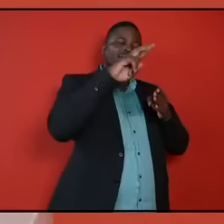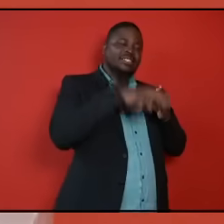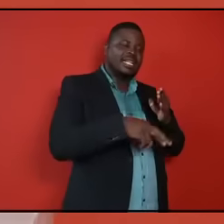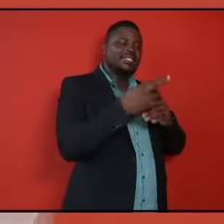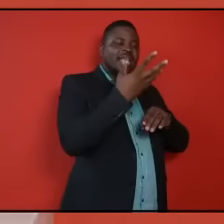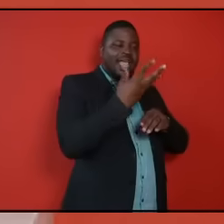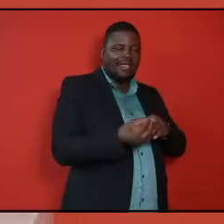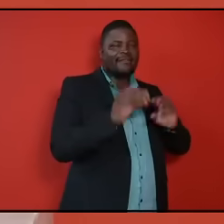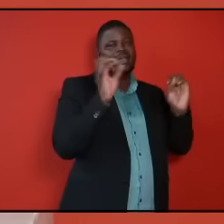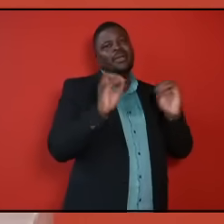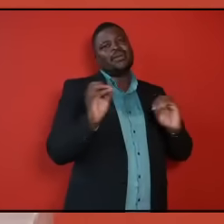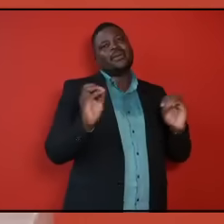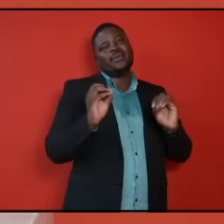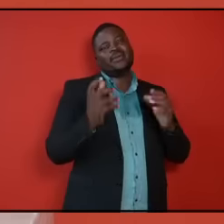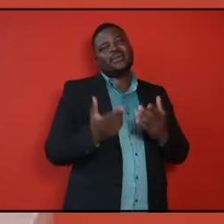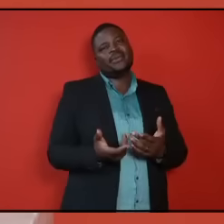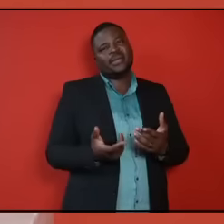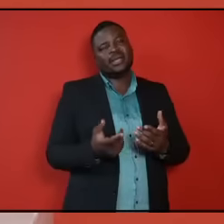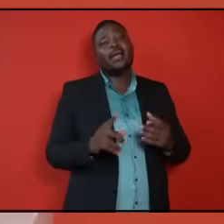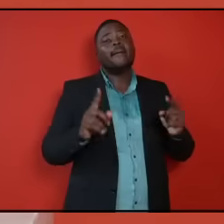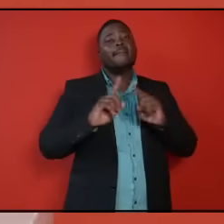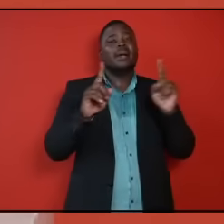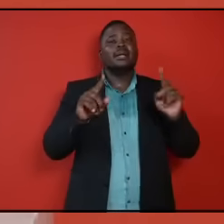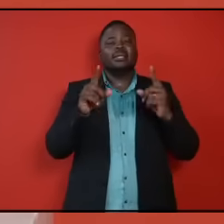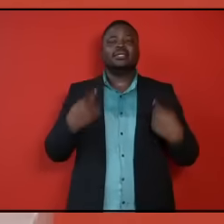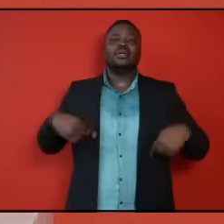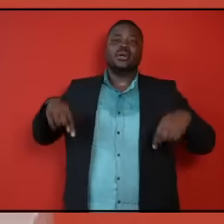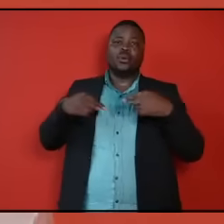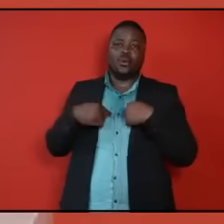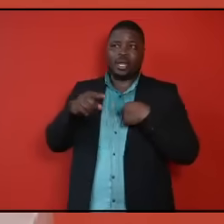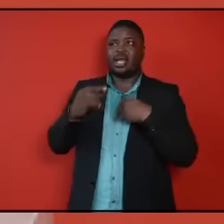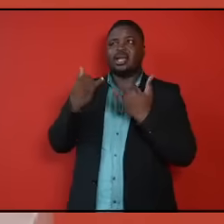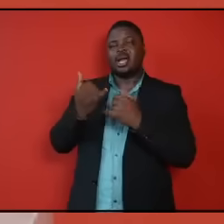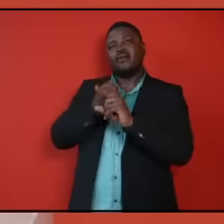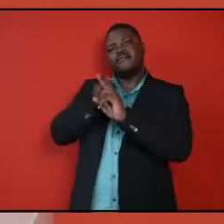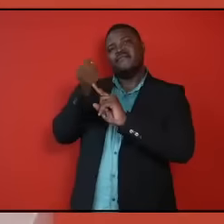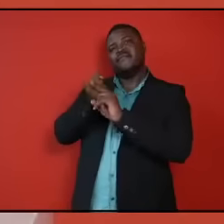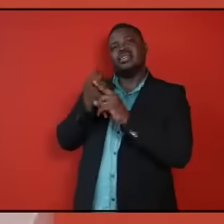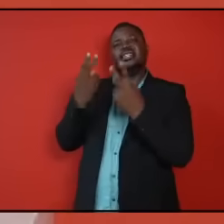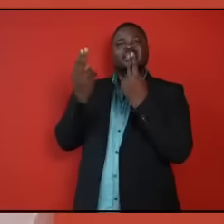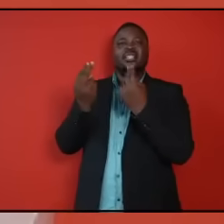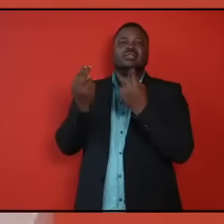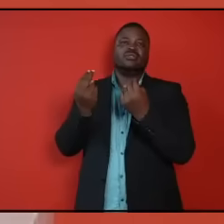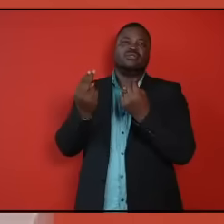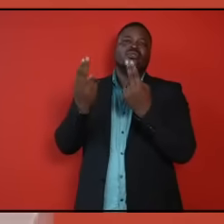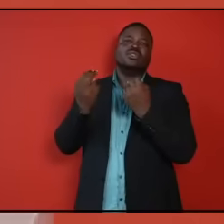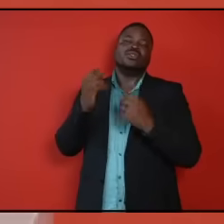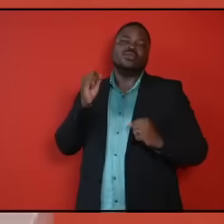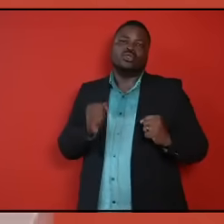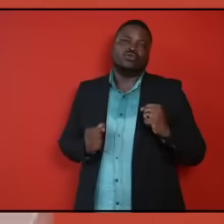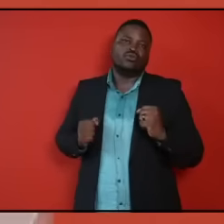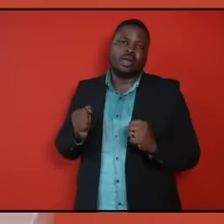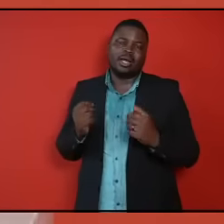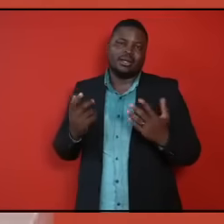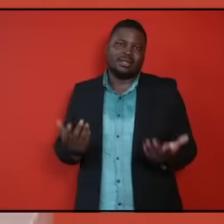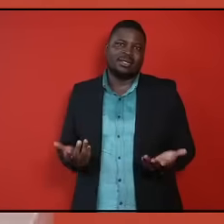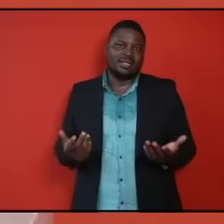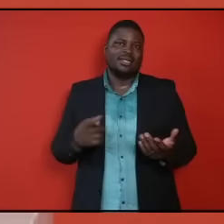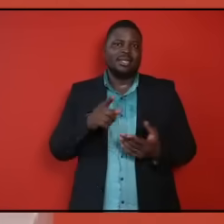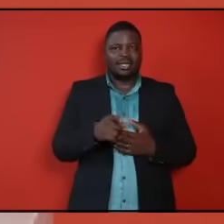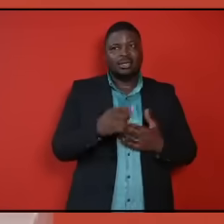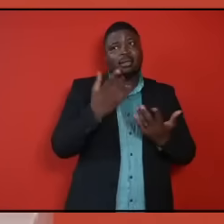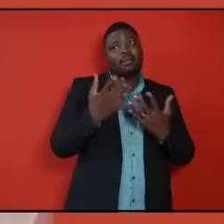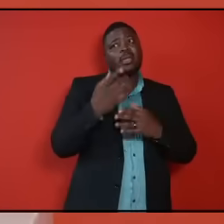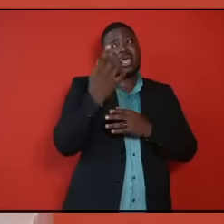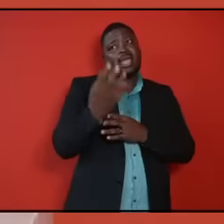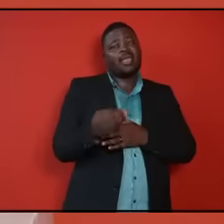had historical debt. So we are now fighting a new struggle without abandoning the old one of having access for them.